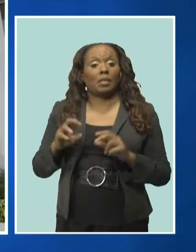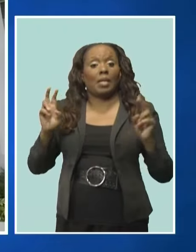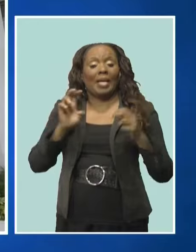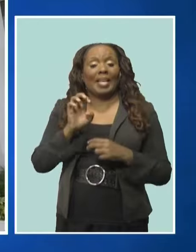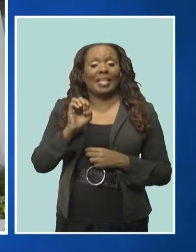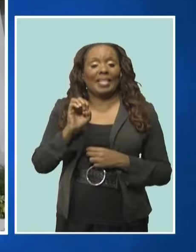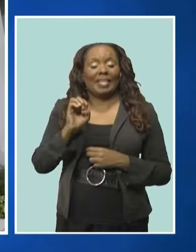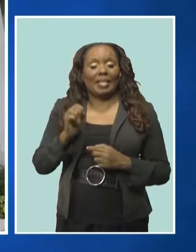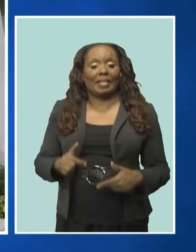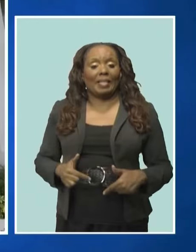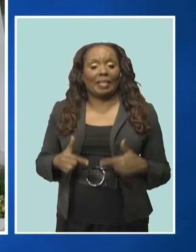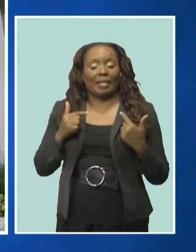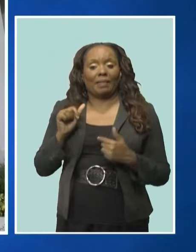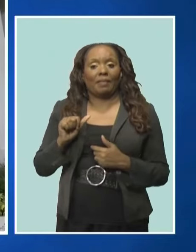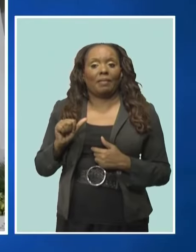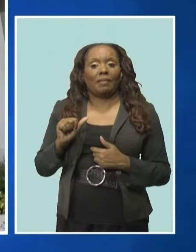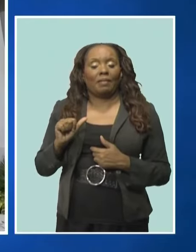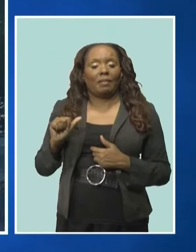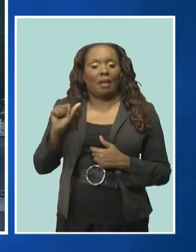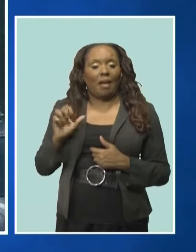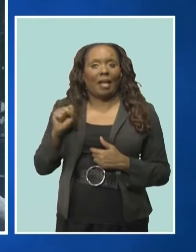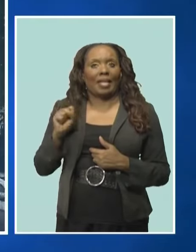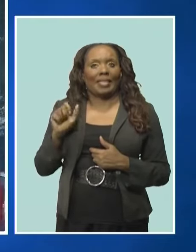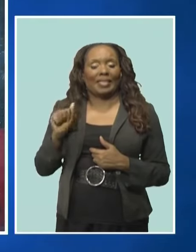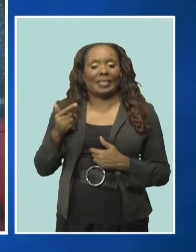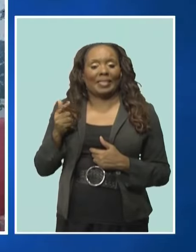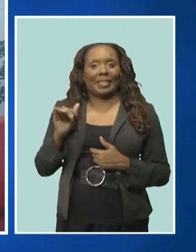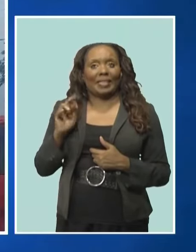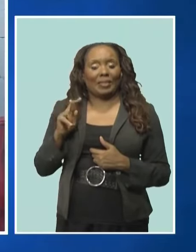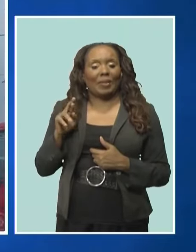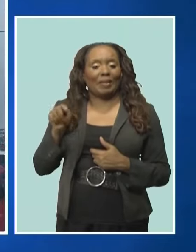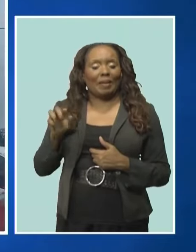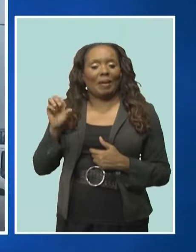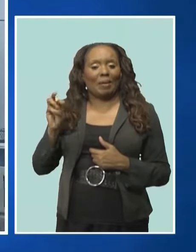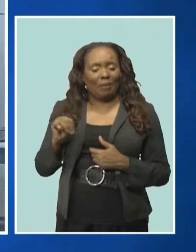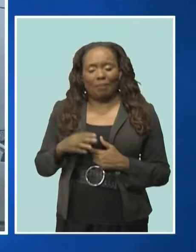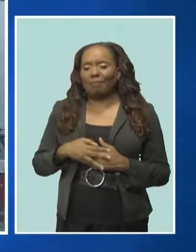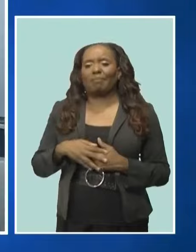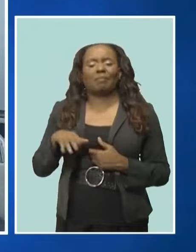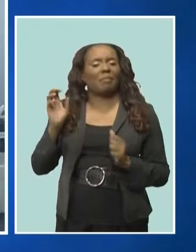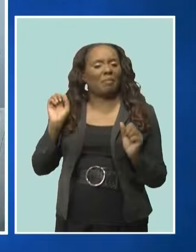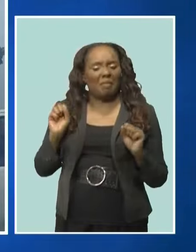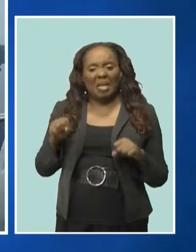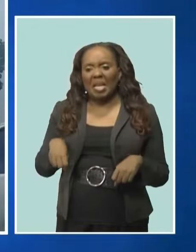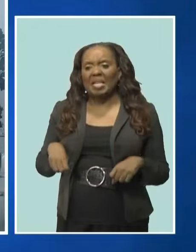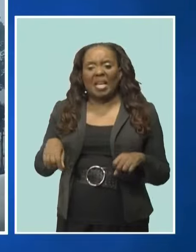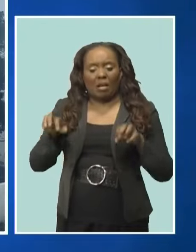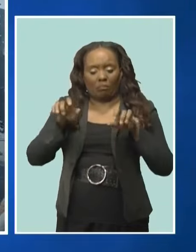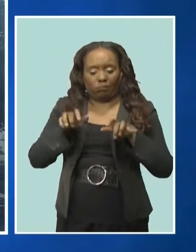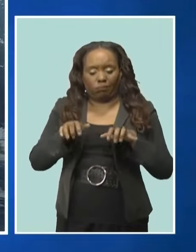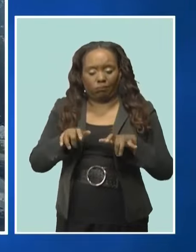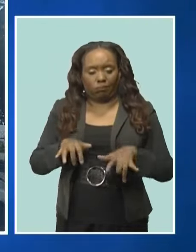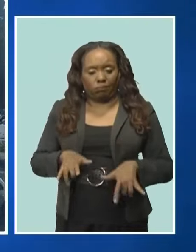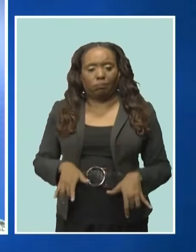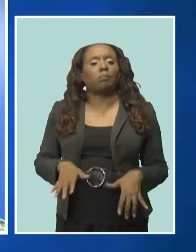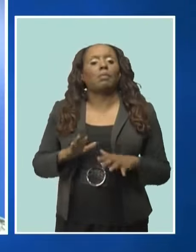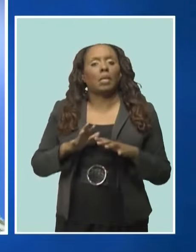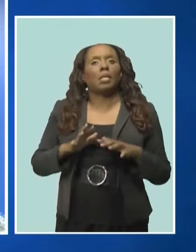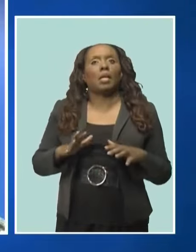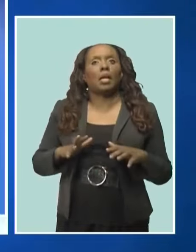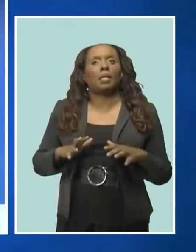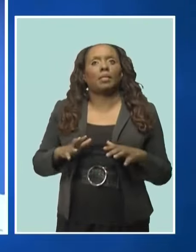select motor insurance, provide details about their driving history and vehicle, and receive a motor insurance quote within minutes. He